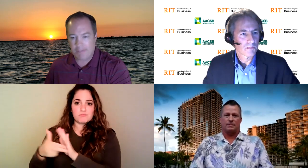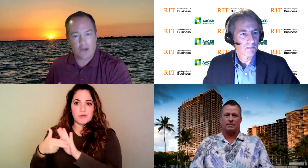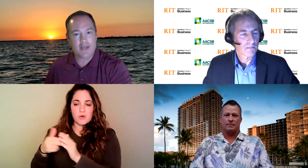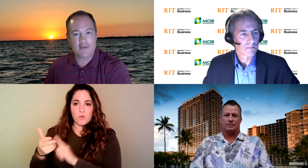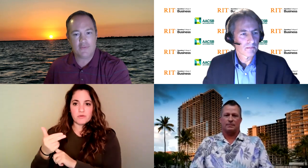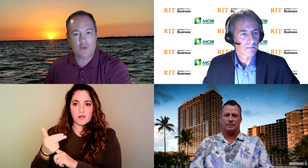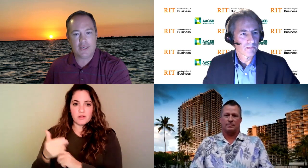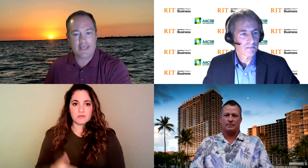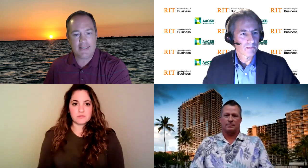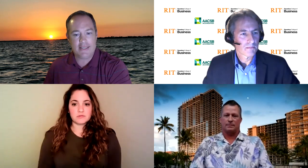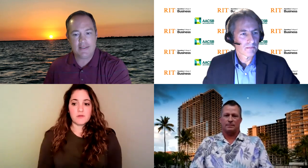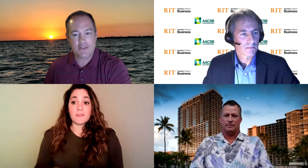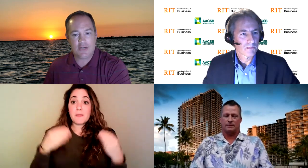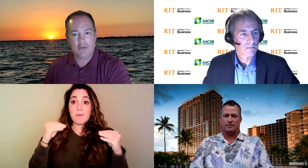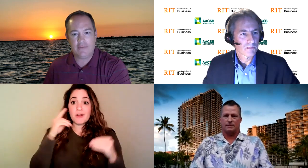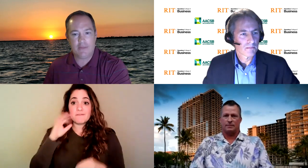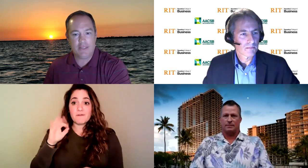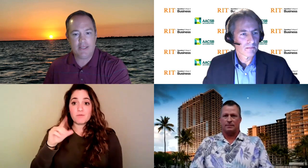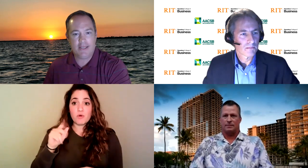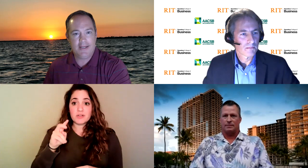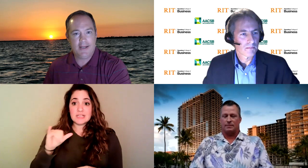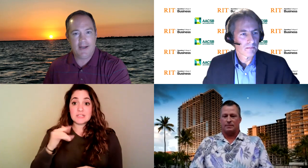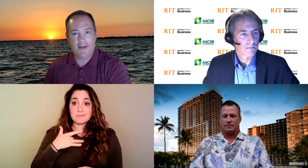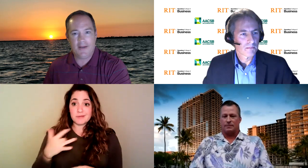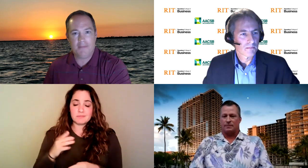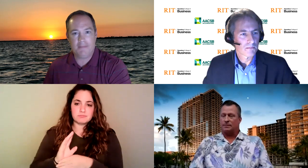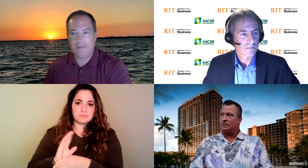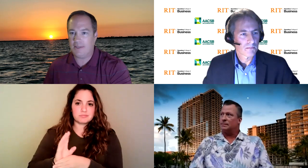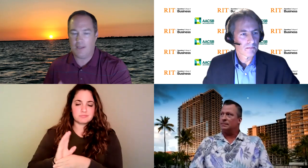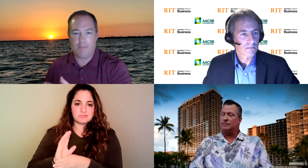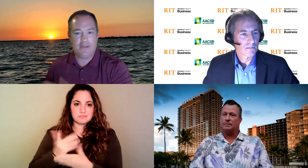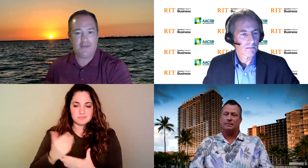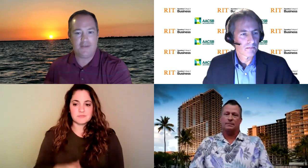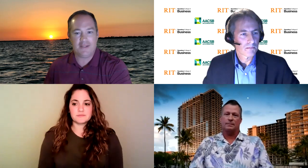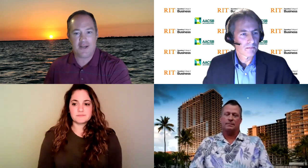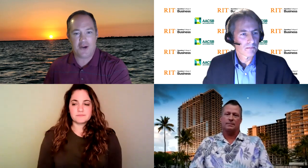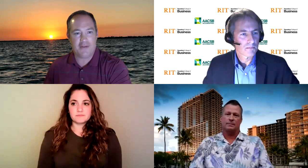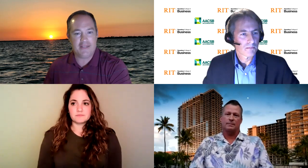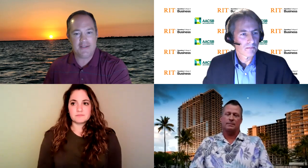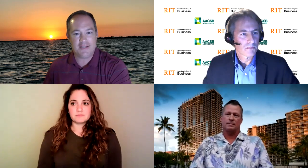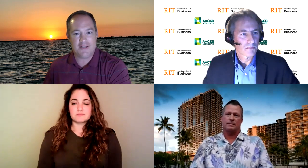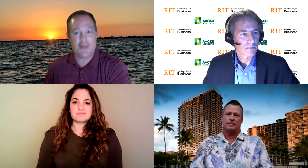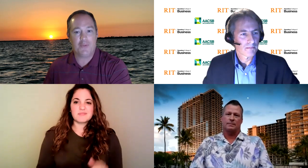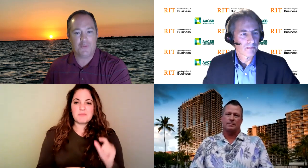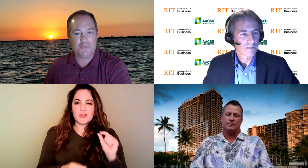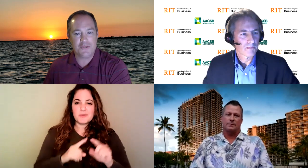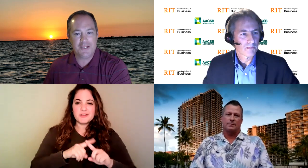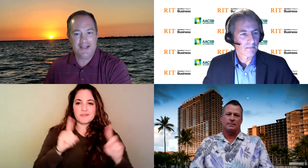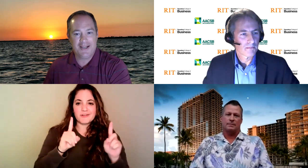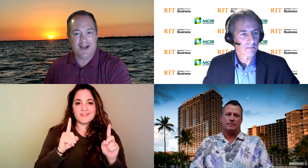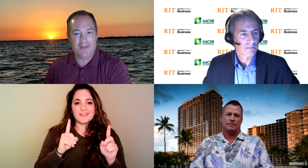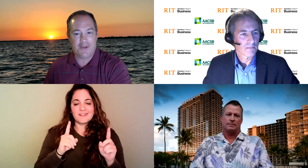The market of the Florida Keys is generally very busy. A bit different than Harvey is the number of